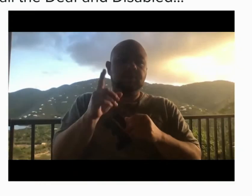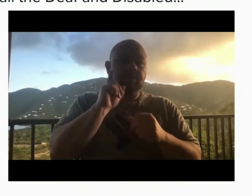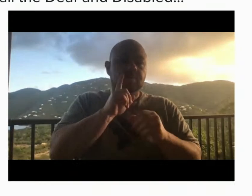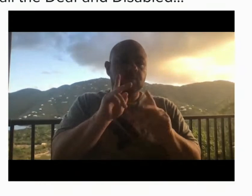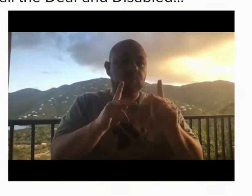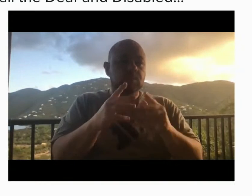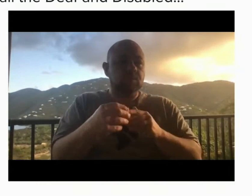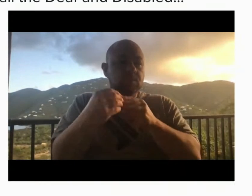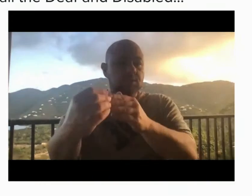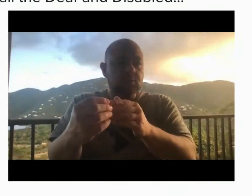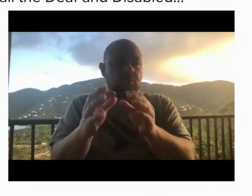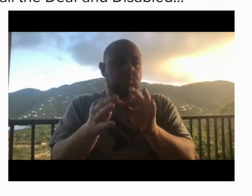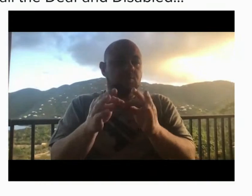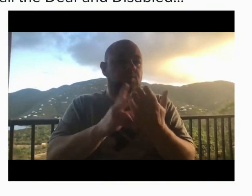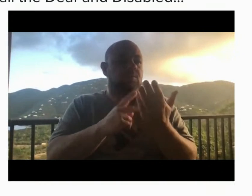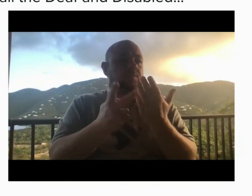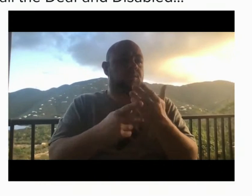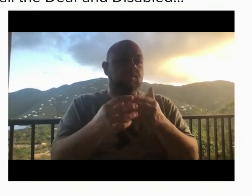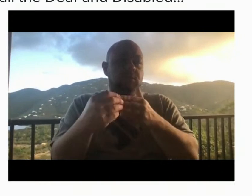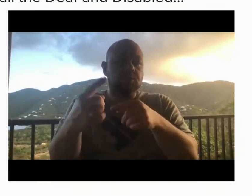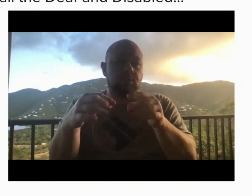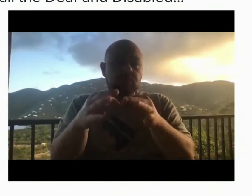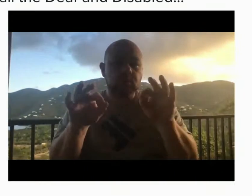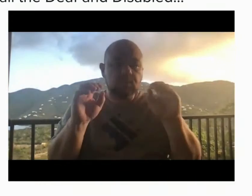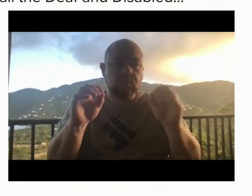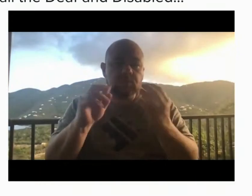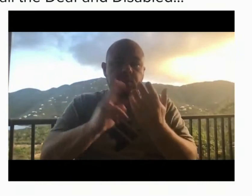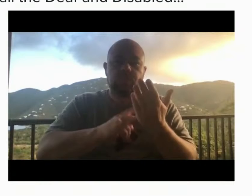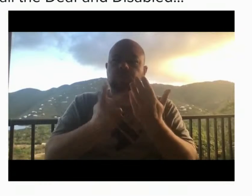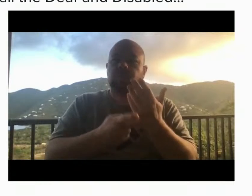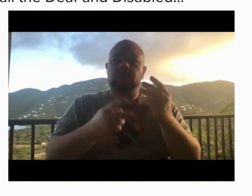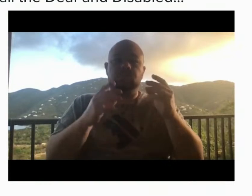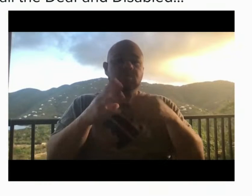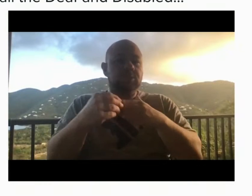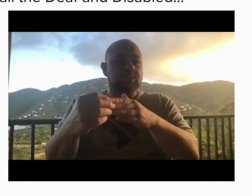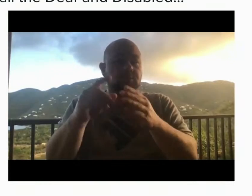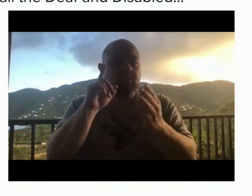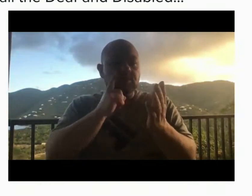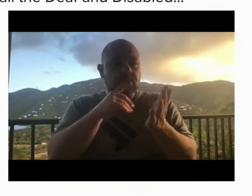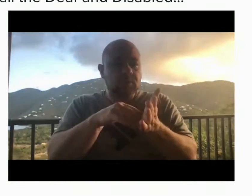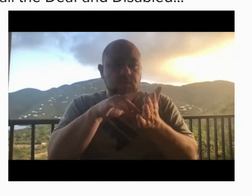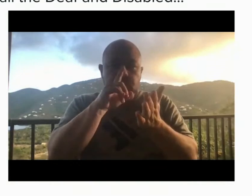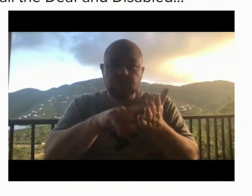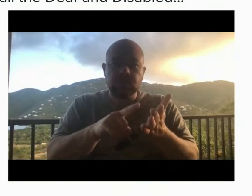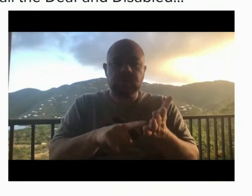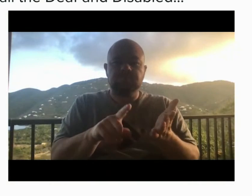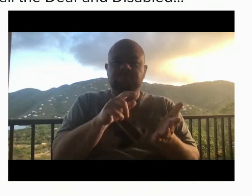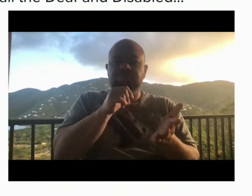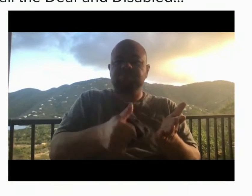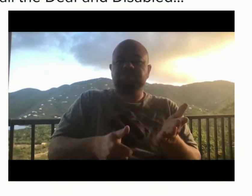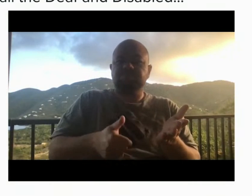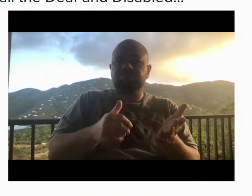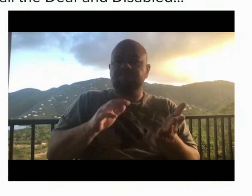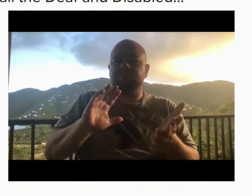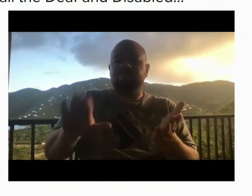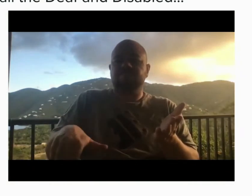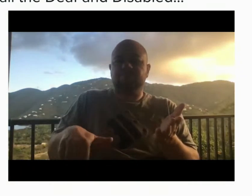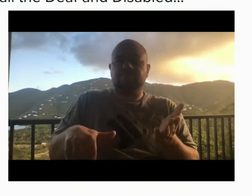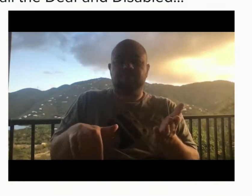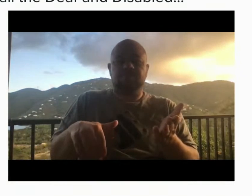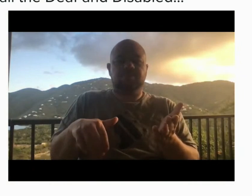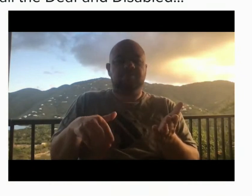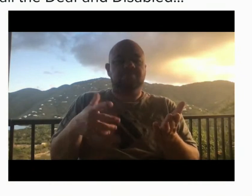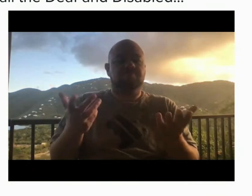teach them. Do not hire deaf individuals to lead their interpreter training or their ASL programs or to research the languages.